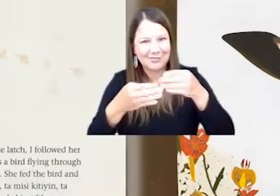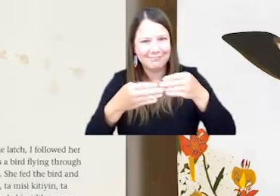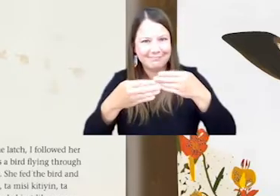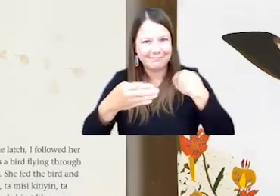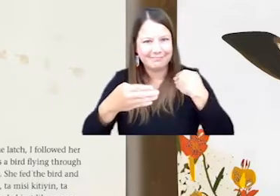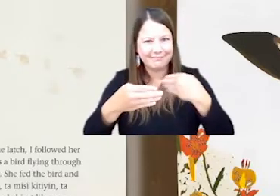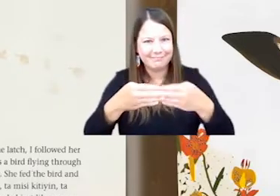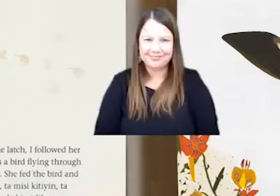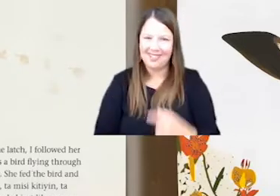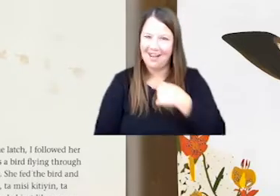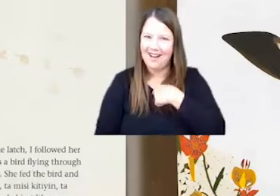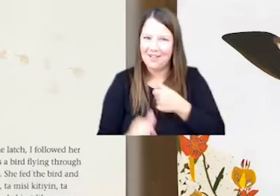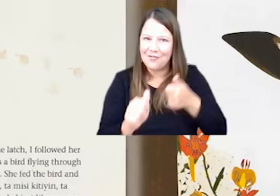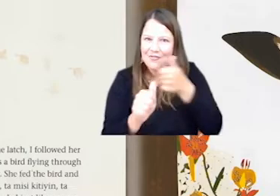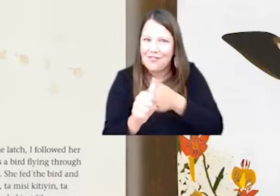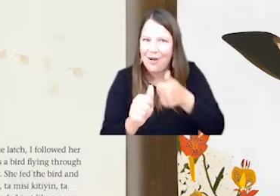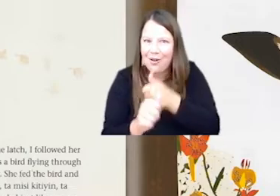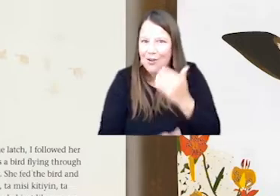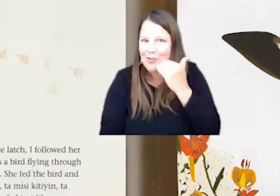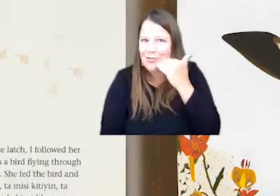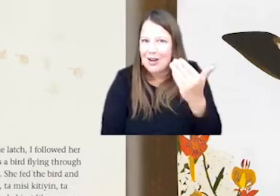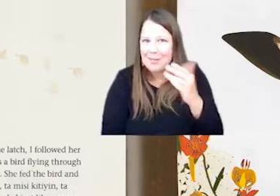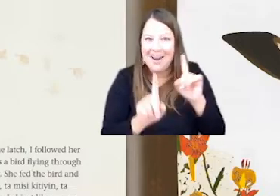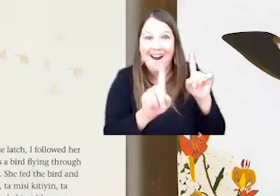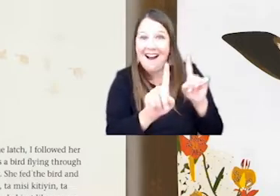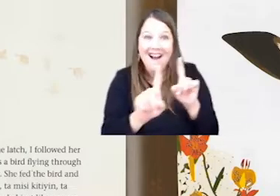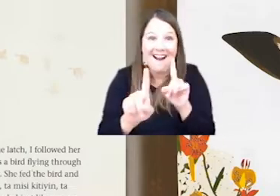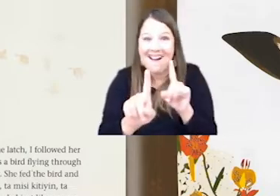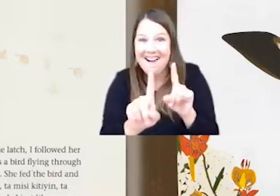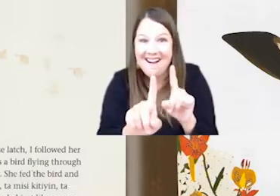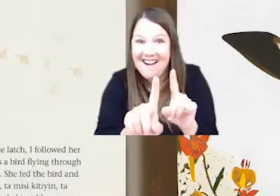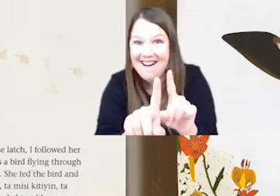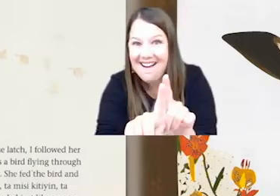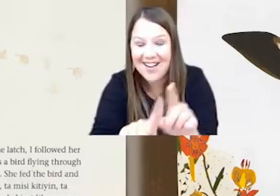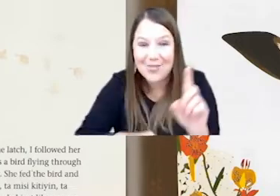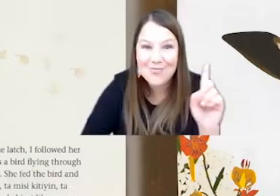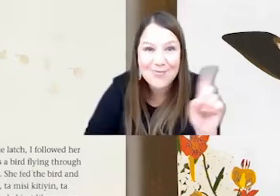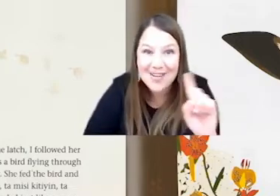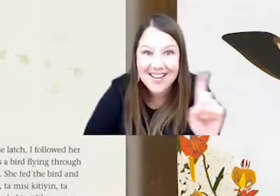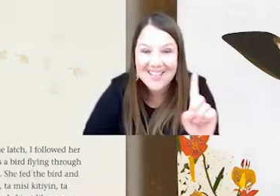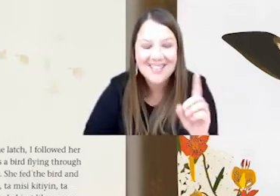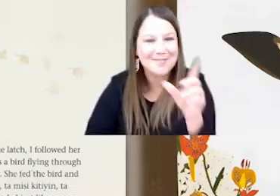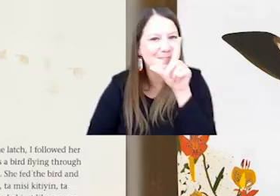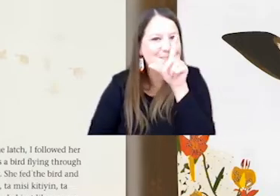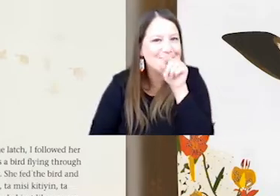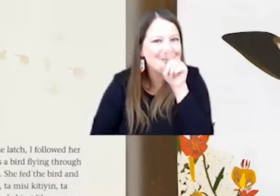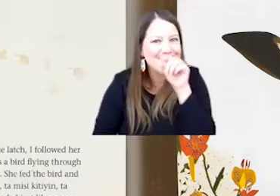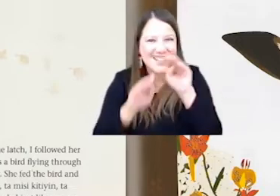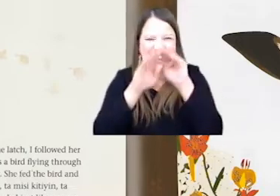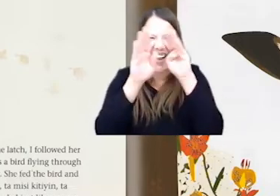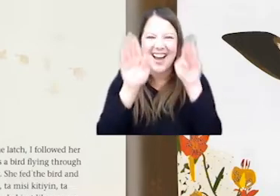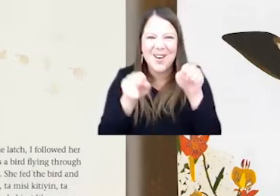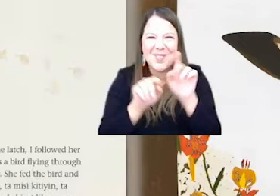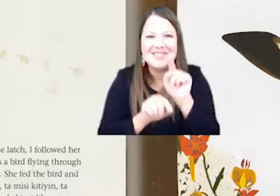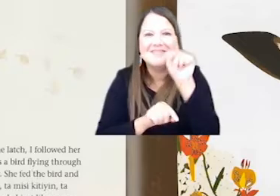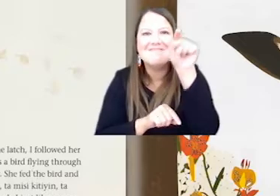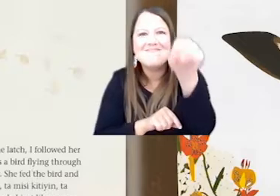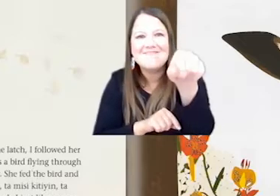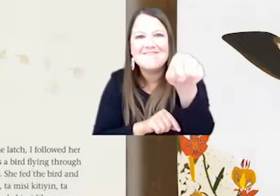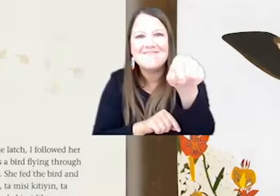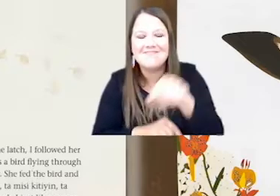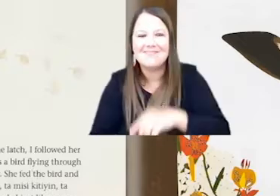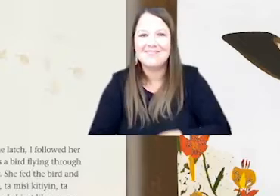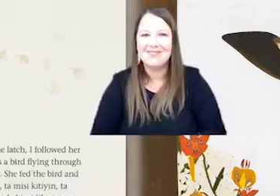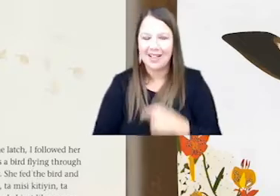After my Kukum had fixed the latch, I followed her to the birdhouse. There was